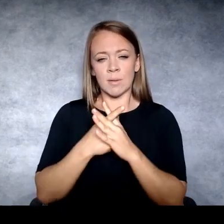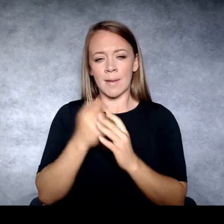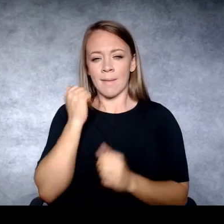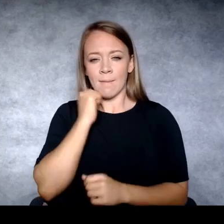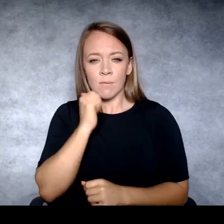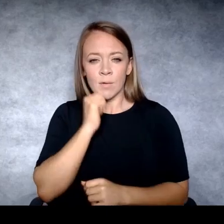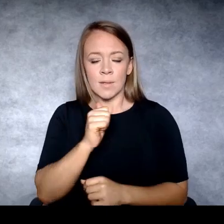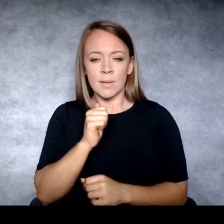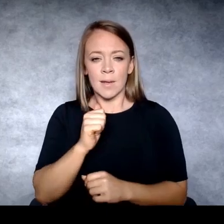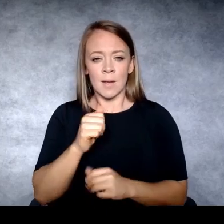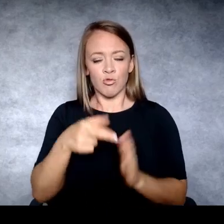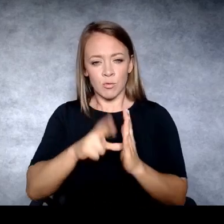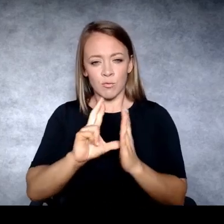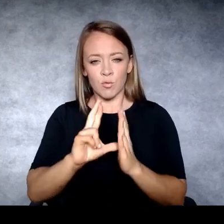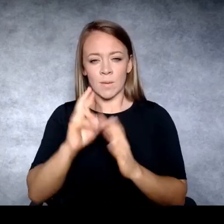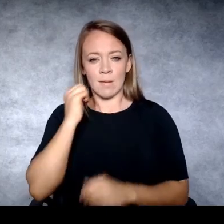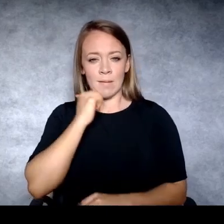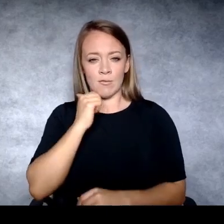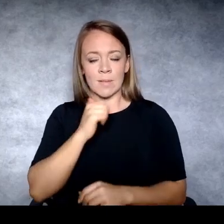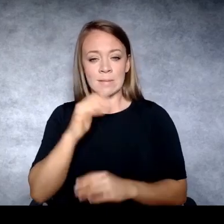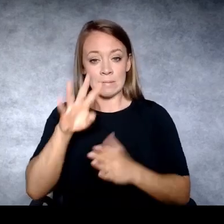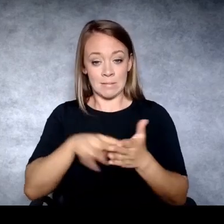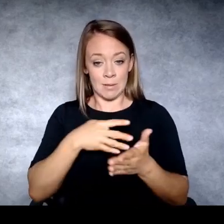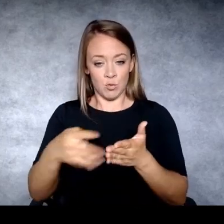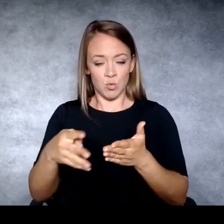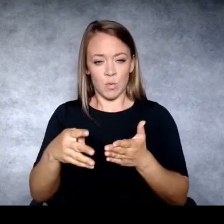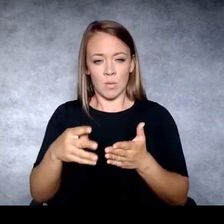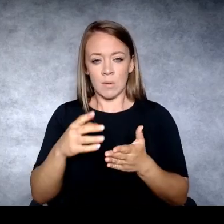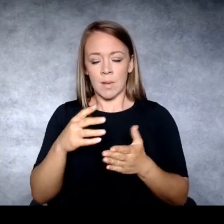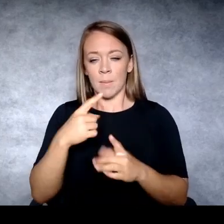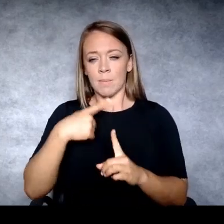anticipating problems or difficult moments for your students.